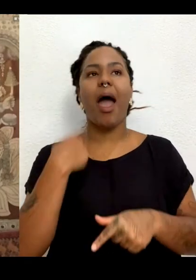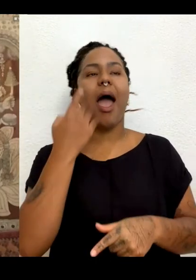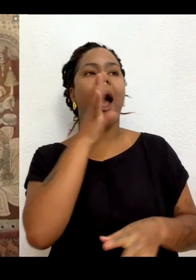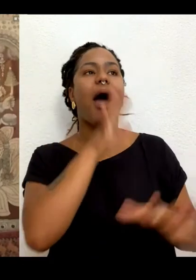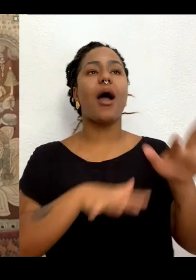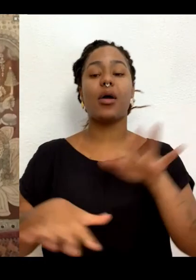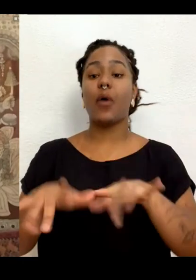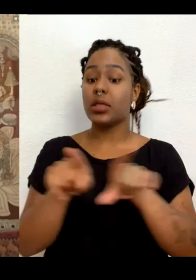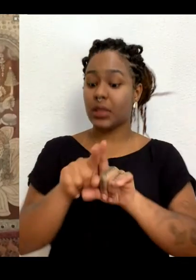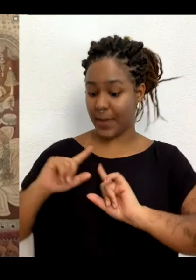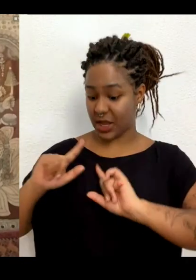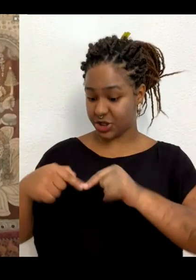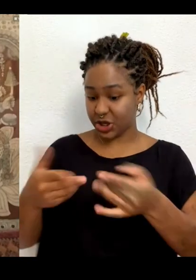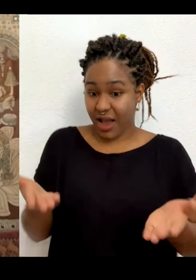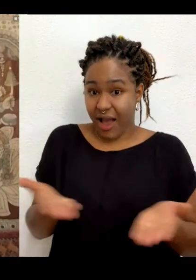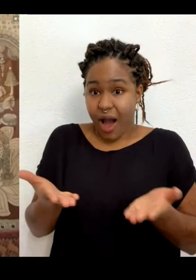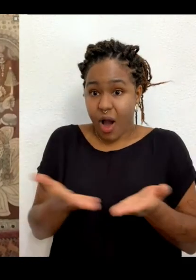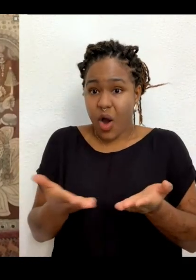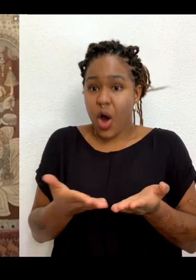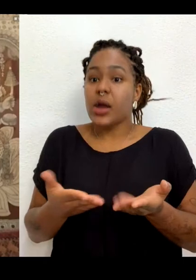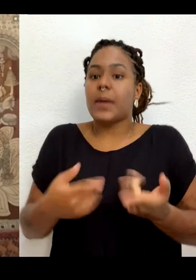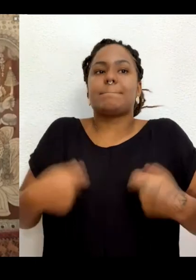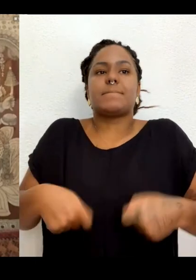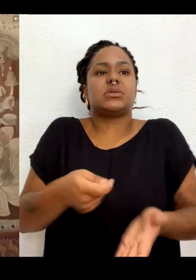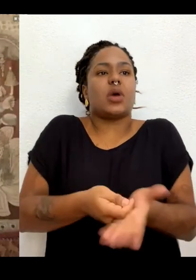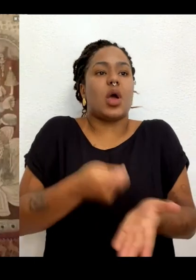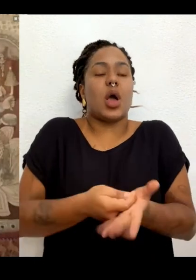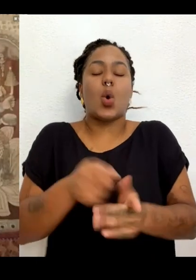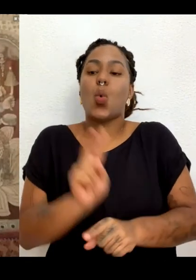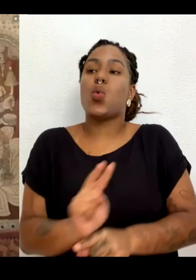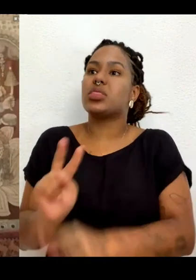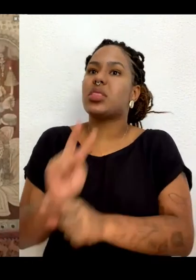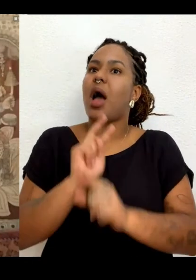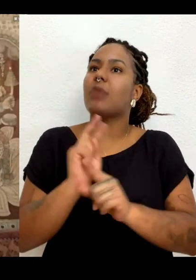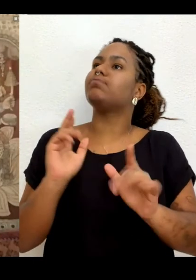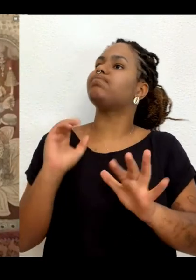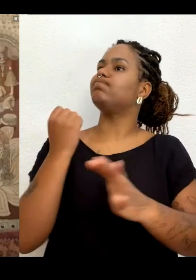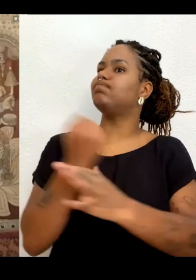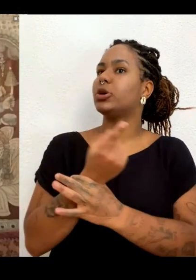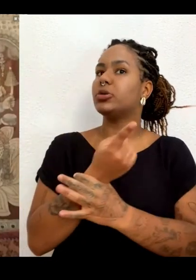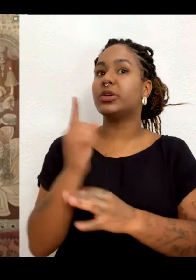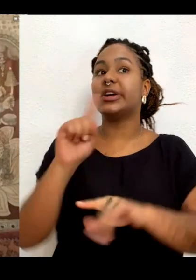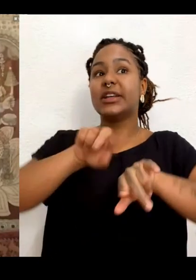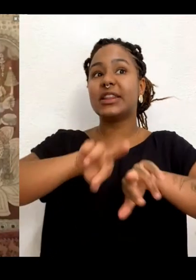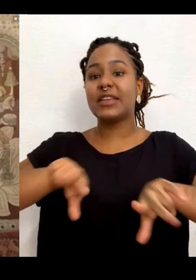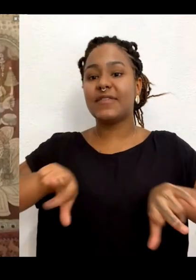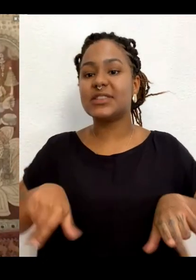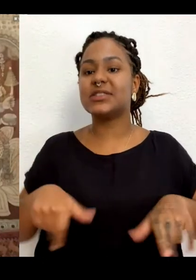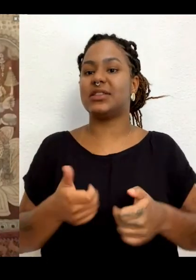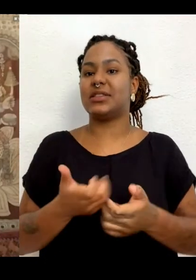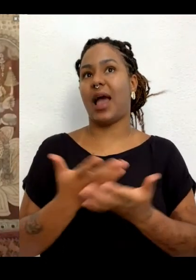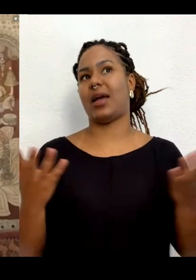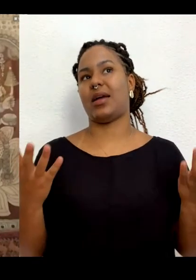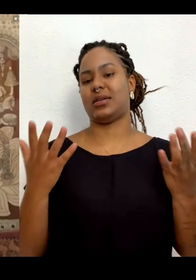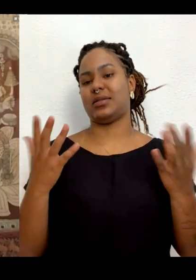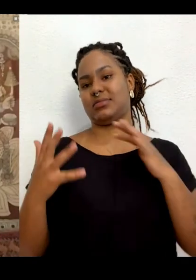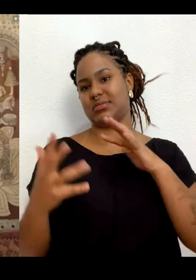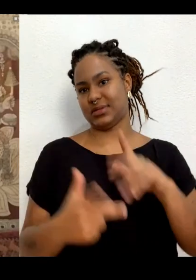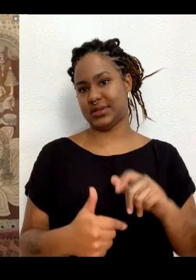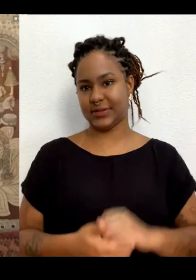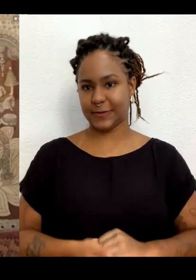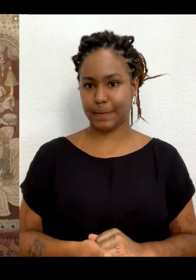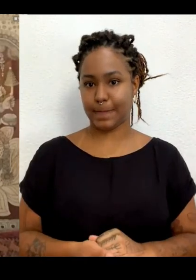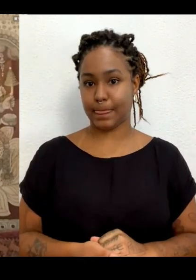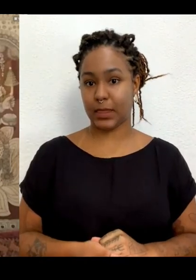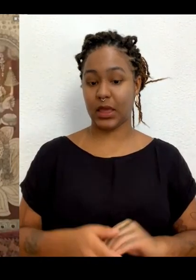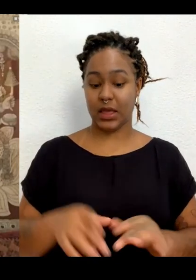diversity integrity and purity Earth democracy as I've written in my book are democracy creates living